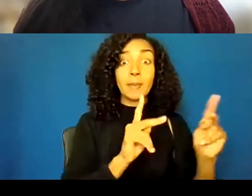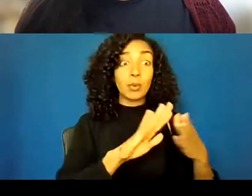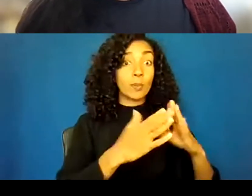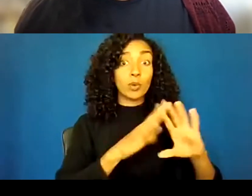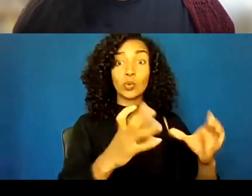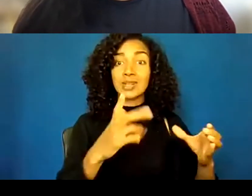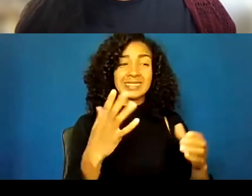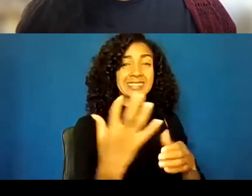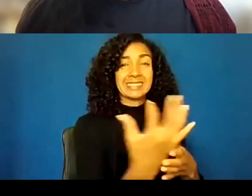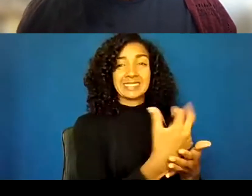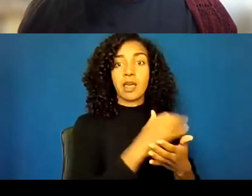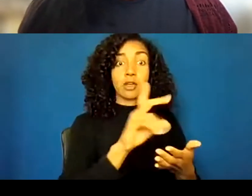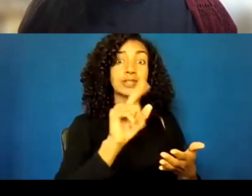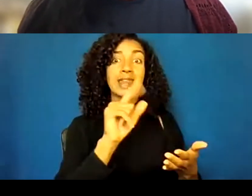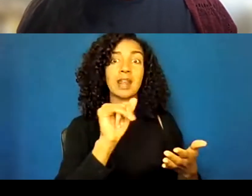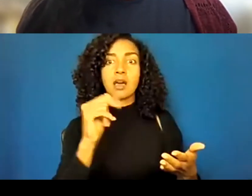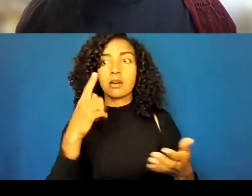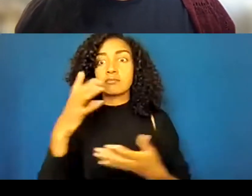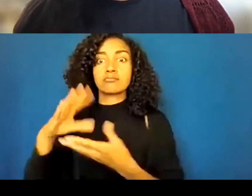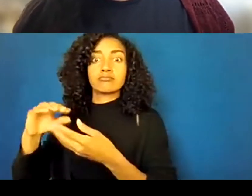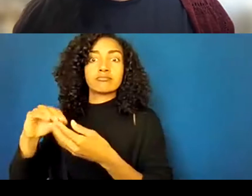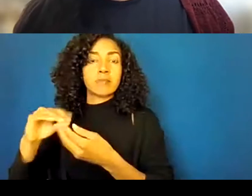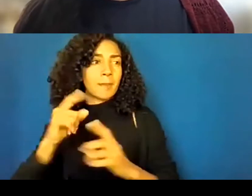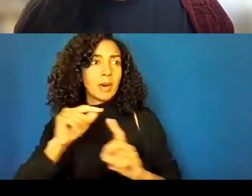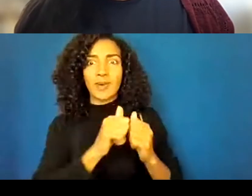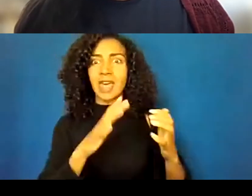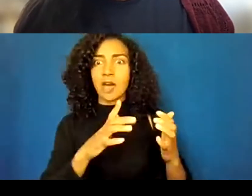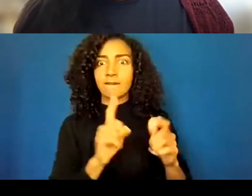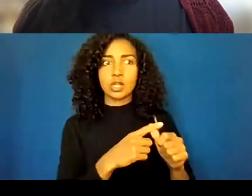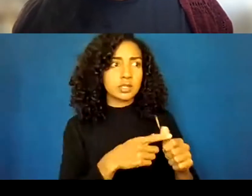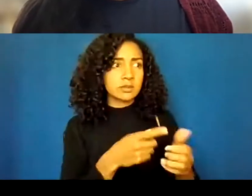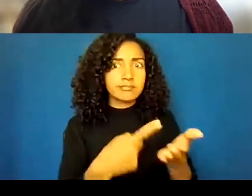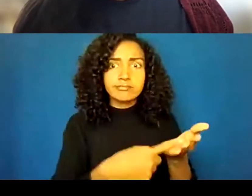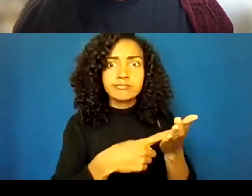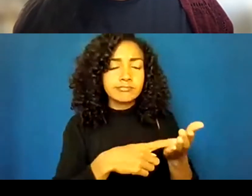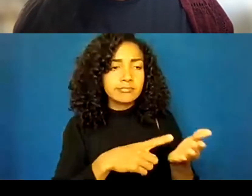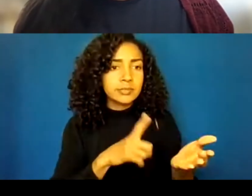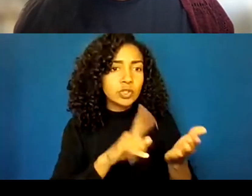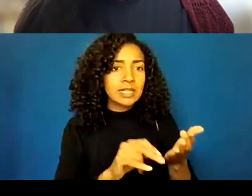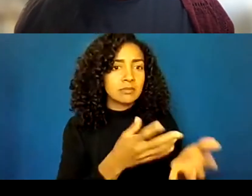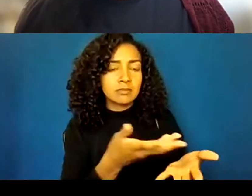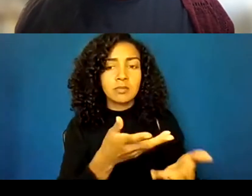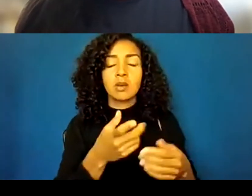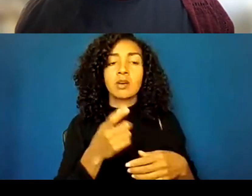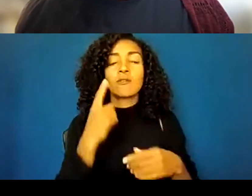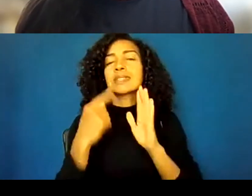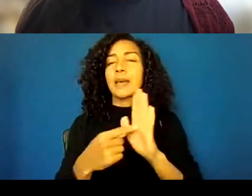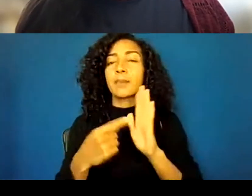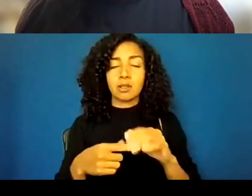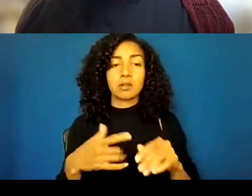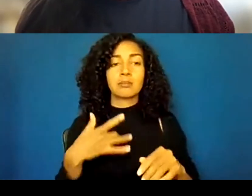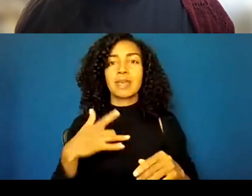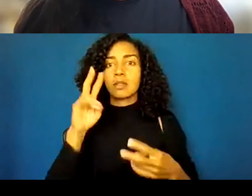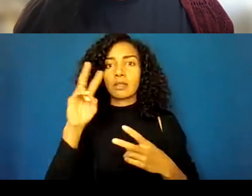the statistics for, here's a good example. There's a misinformation that a lot of Native people in